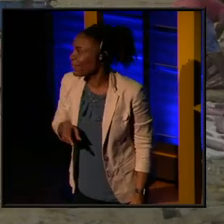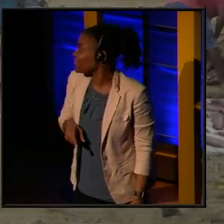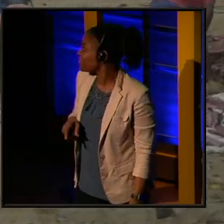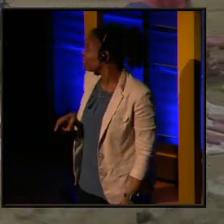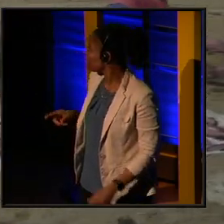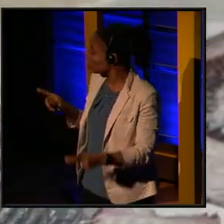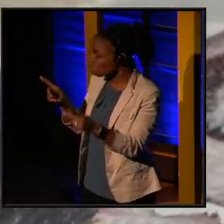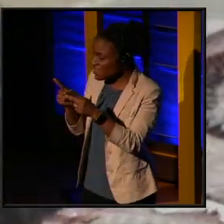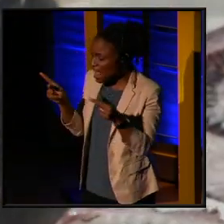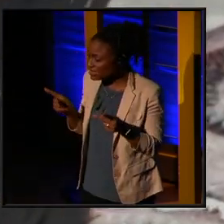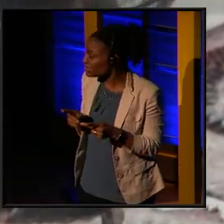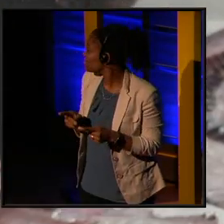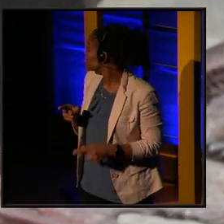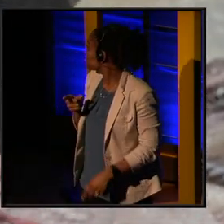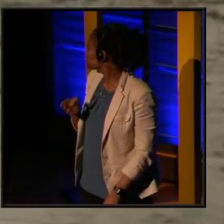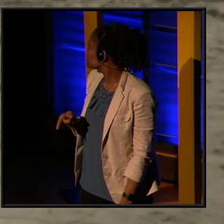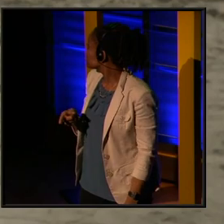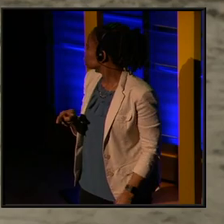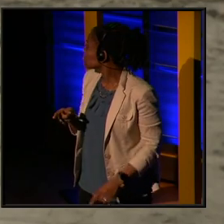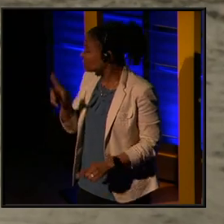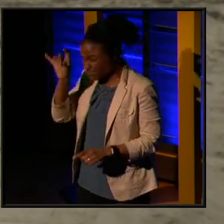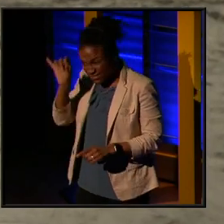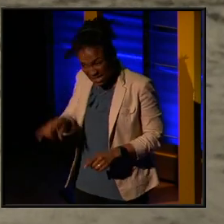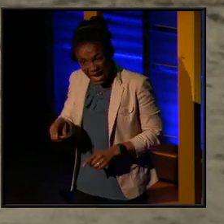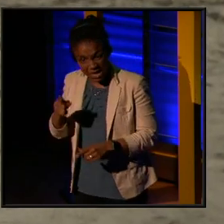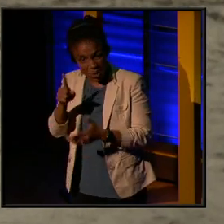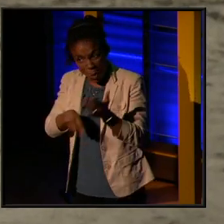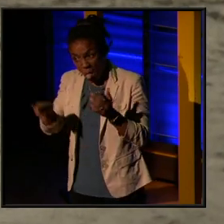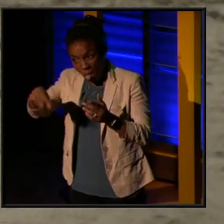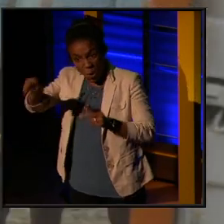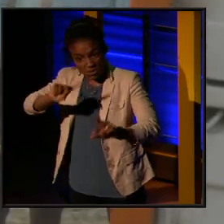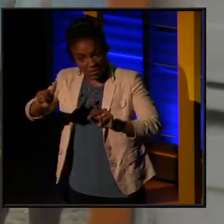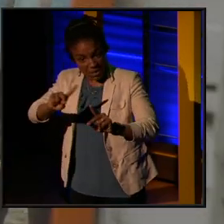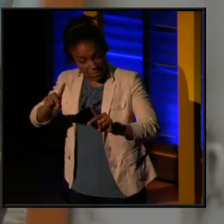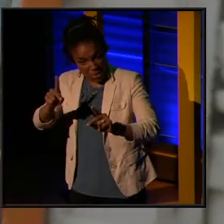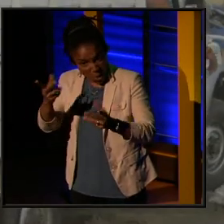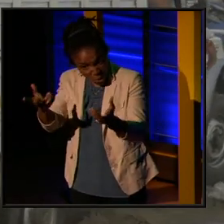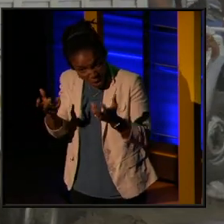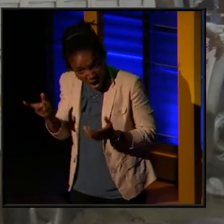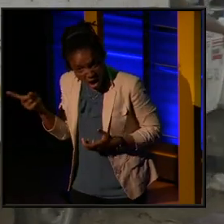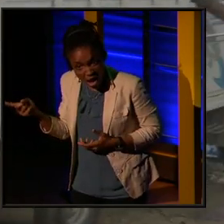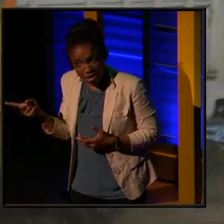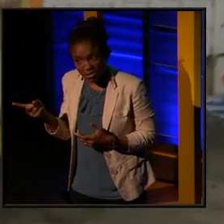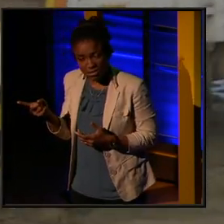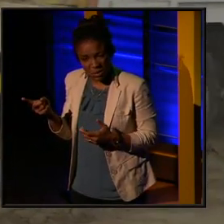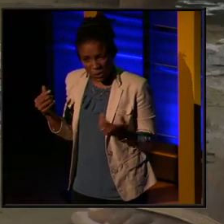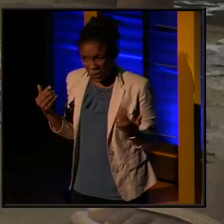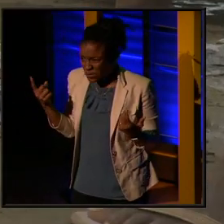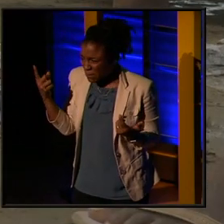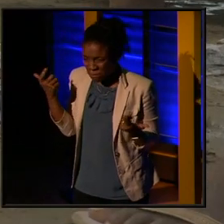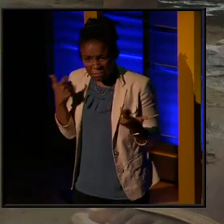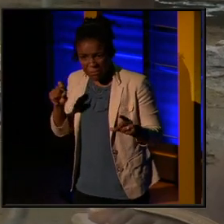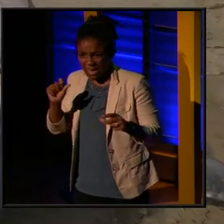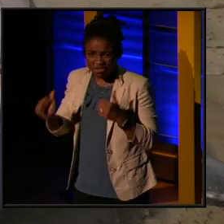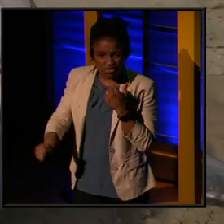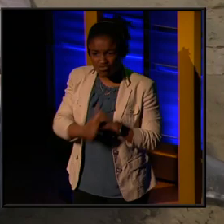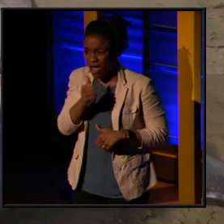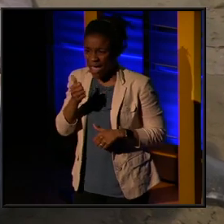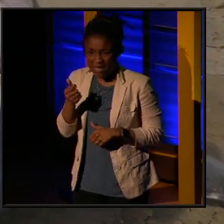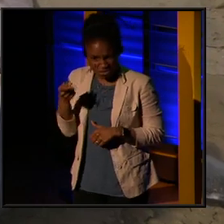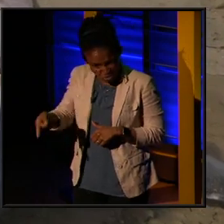Look, they have gill plates here. This is what they're after. Predominantly, one of the biggest threats to mantas has